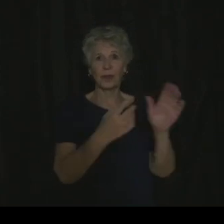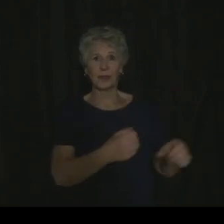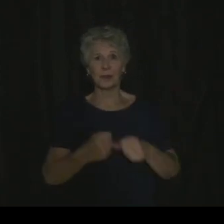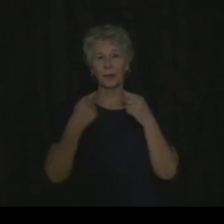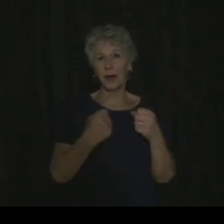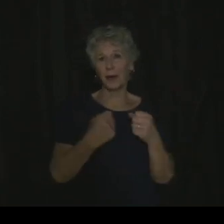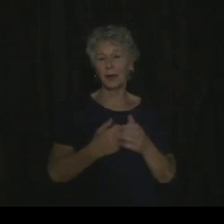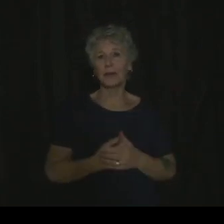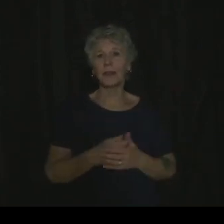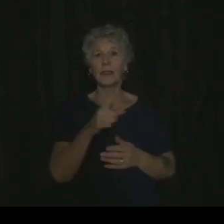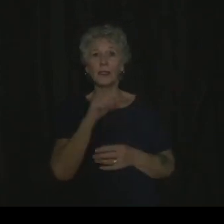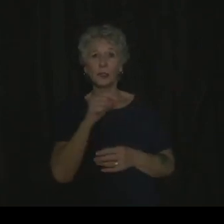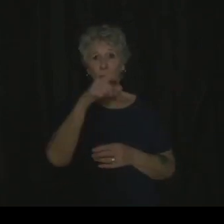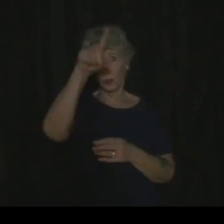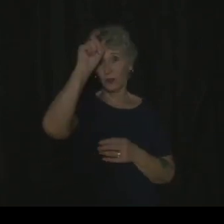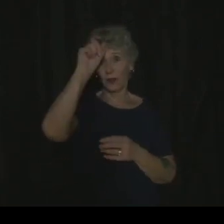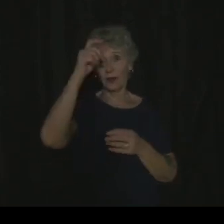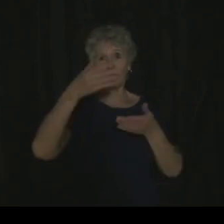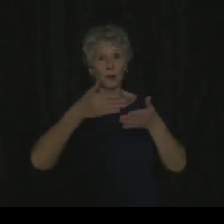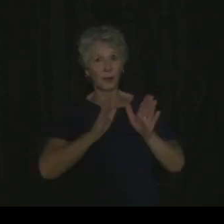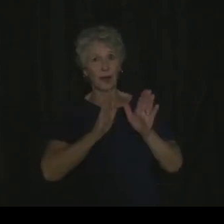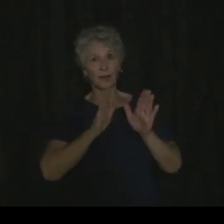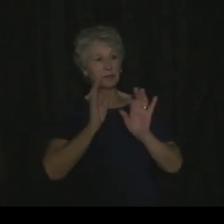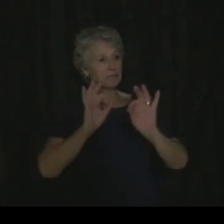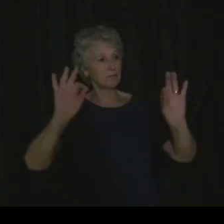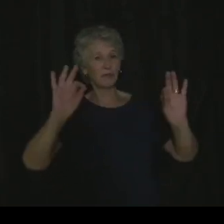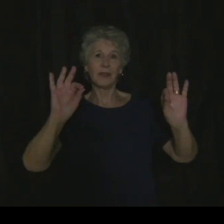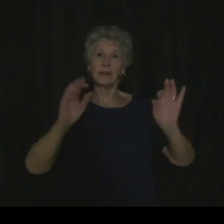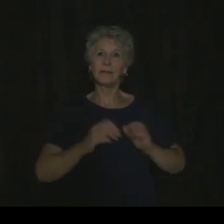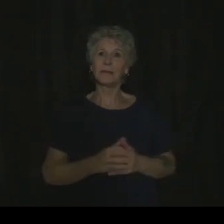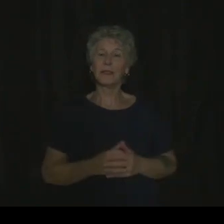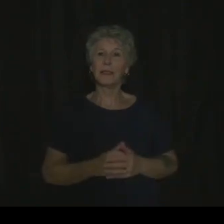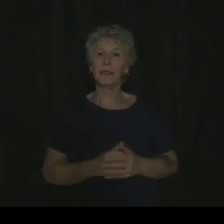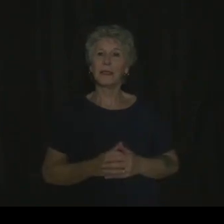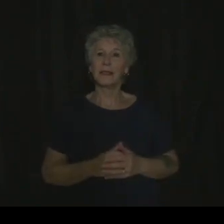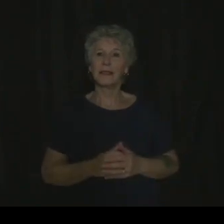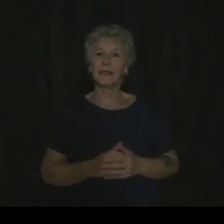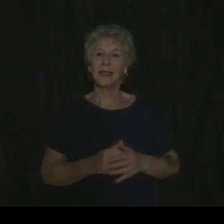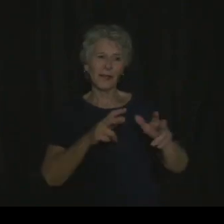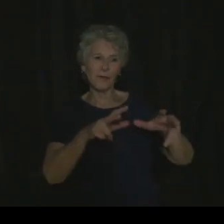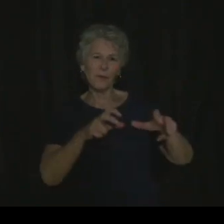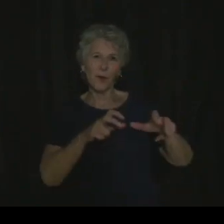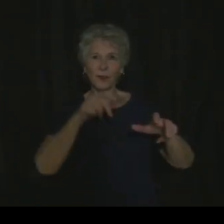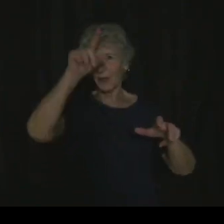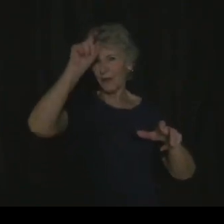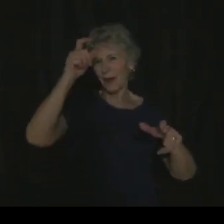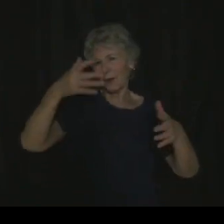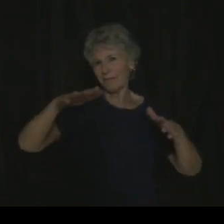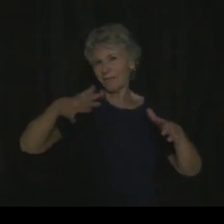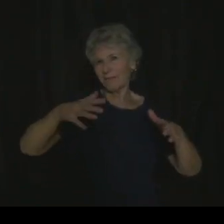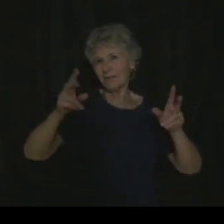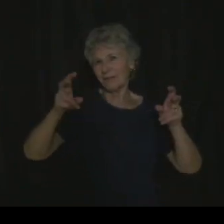and let him do it. It was part of his ordained plan. He froze him, so to speak, in